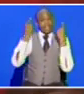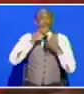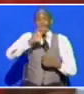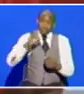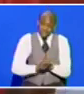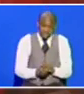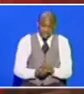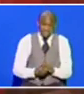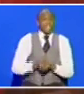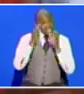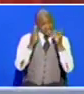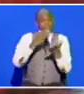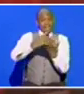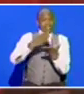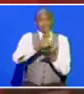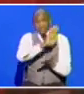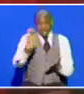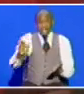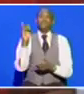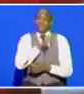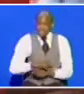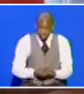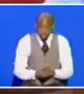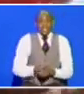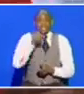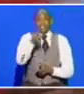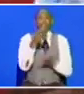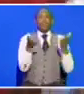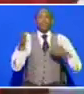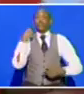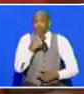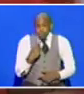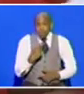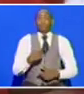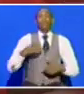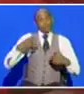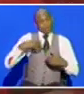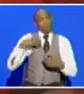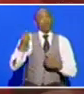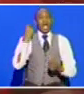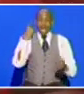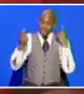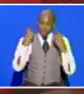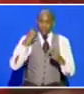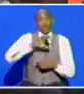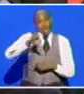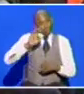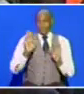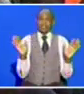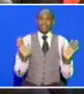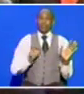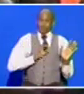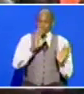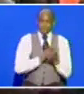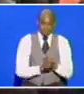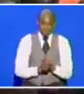County, kama hizo leases expire, hiyo ni mali na property ya wakaaji wa Kericho County. Like